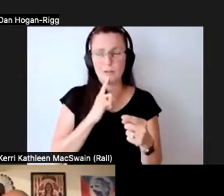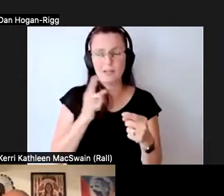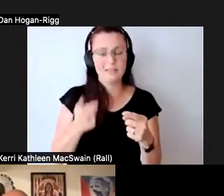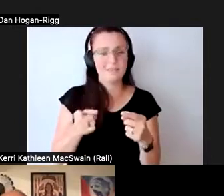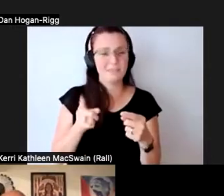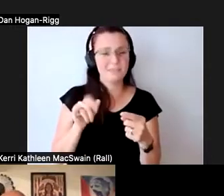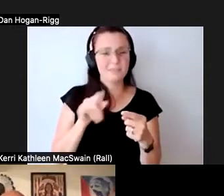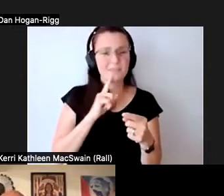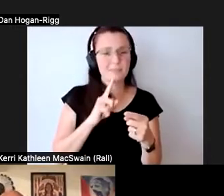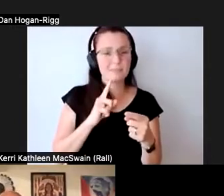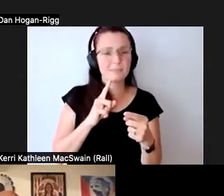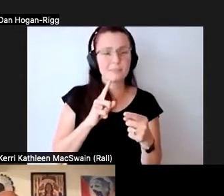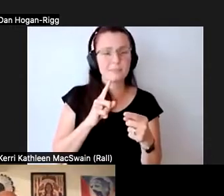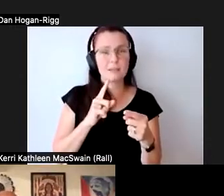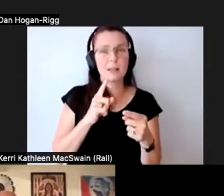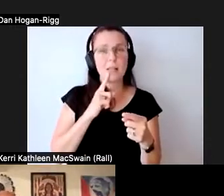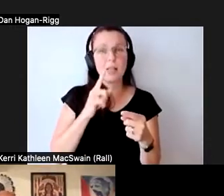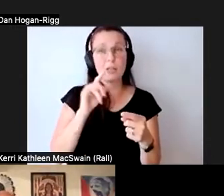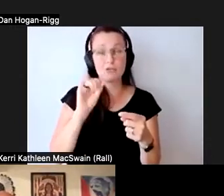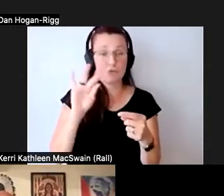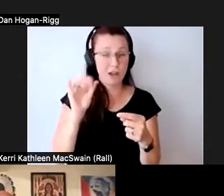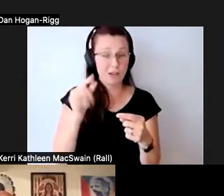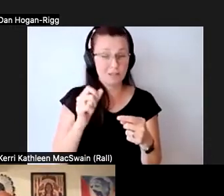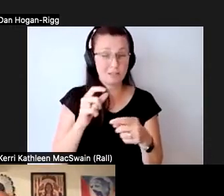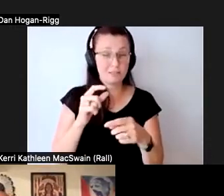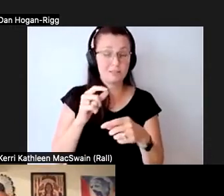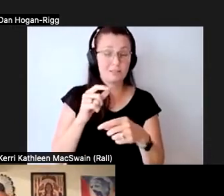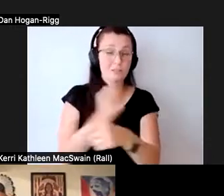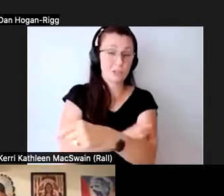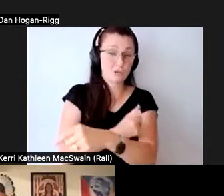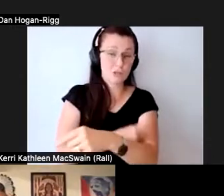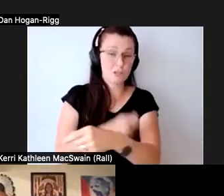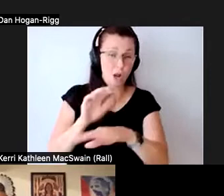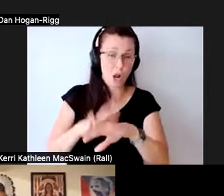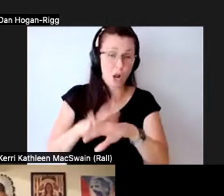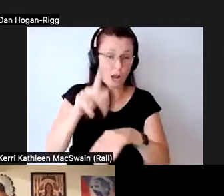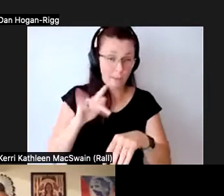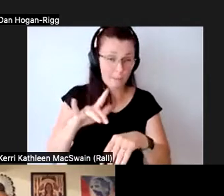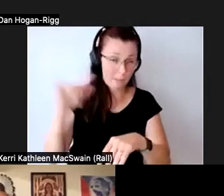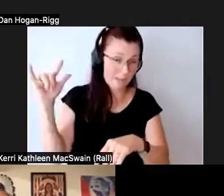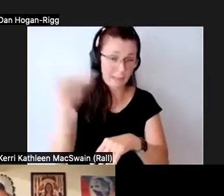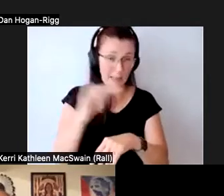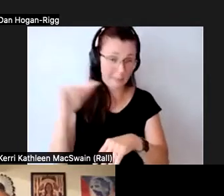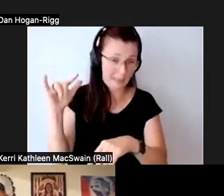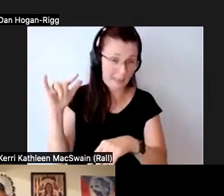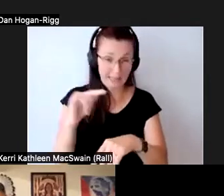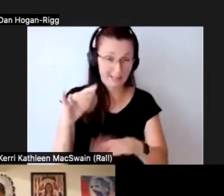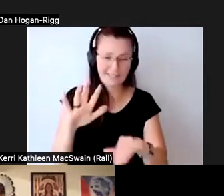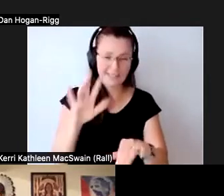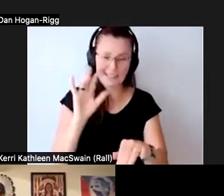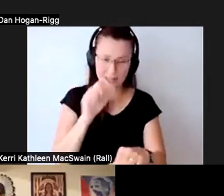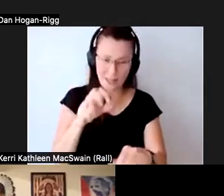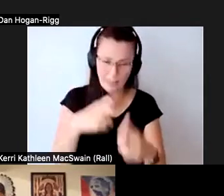on a public plane where people are coming off. So please wake up and not be fooled by that. So there's not a war on